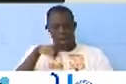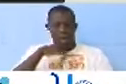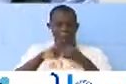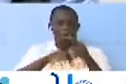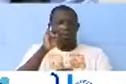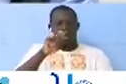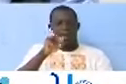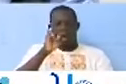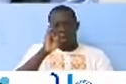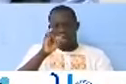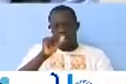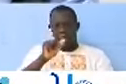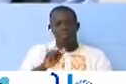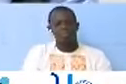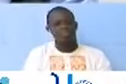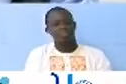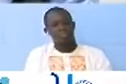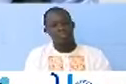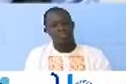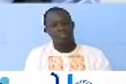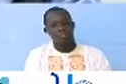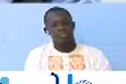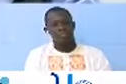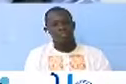Yes, the area